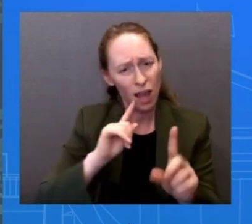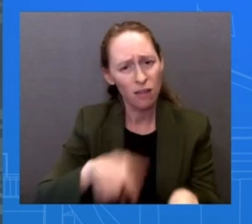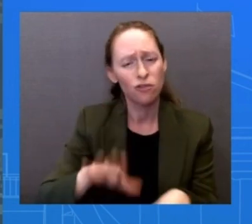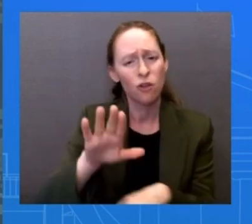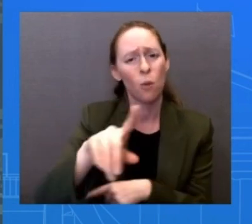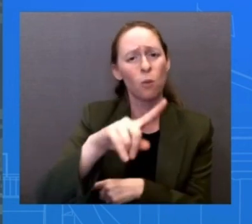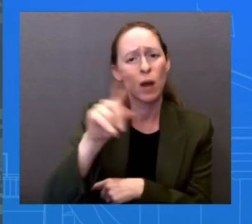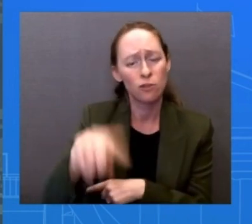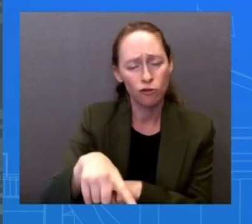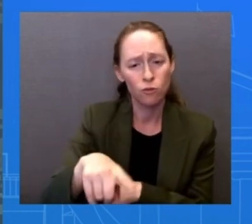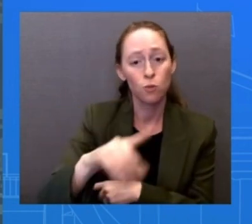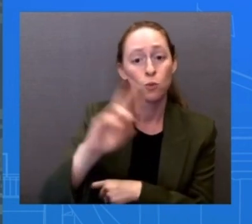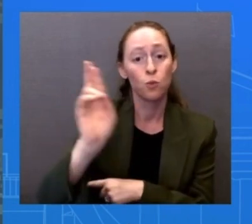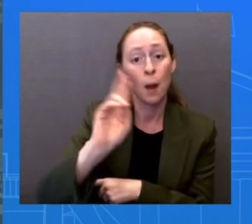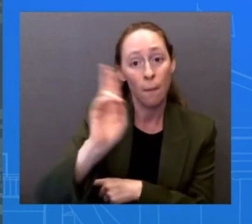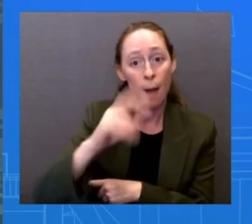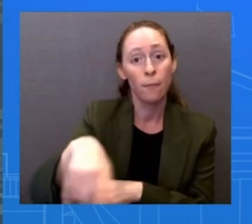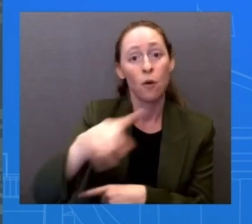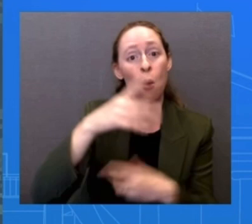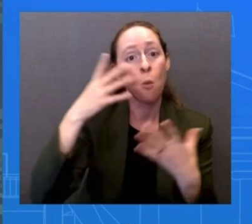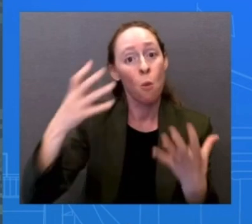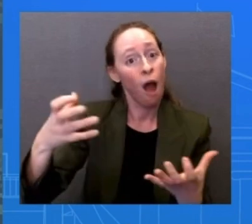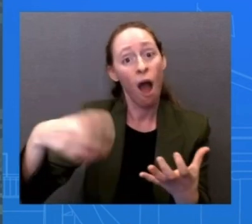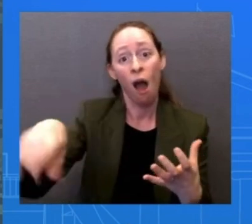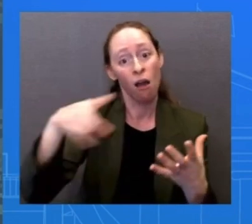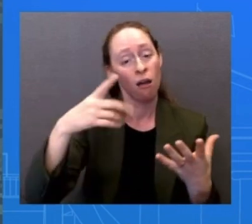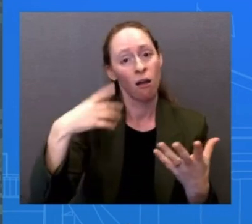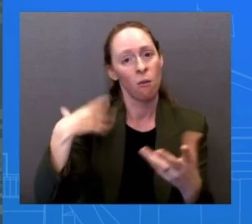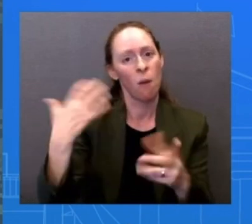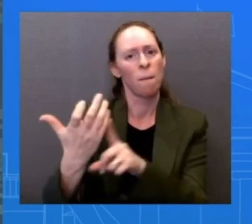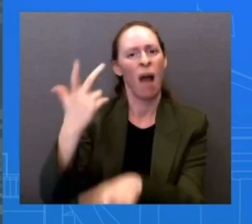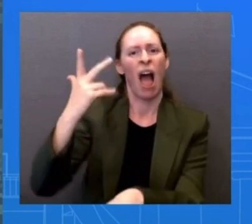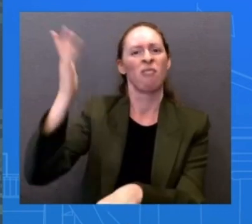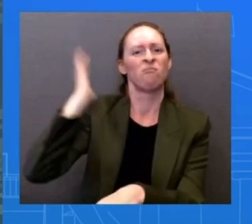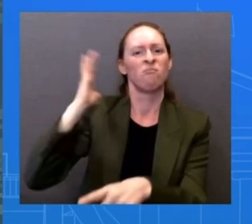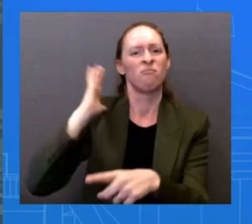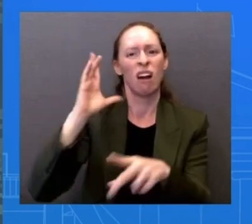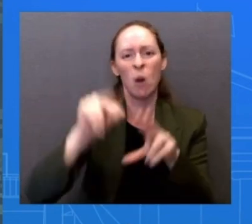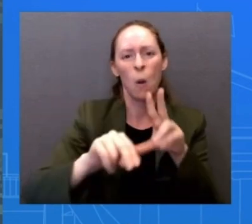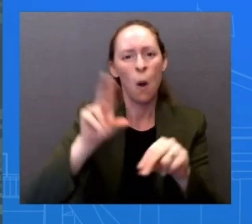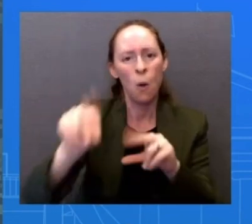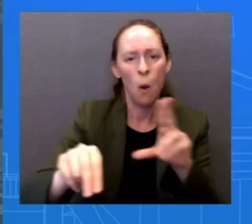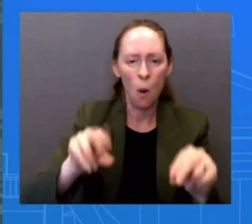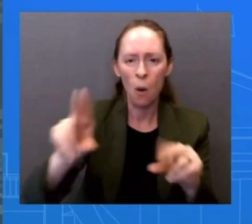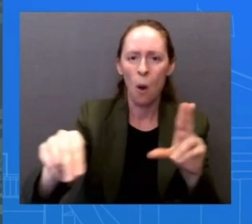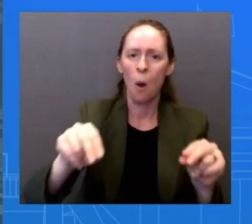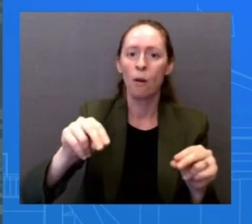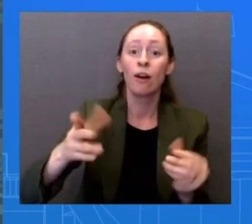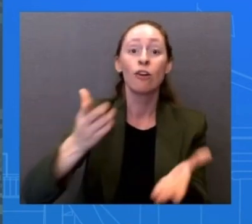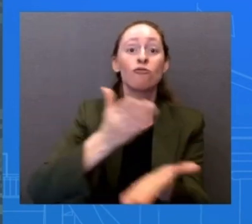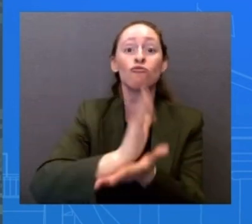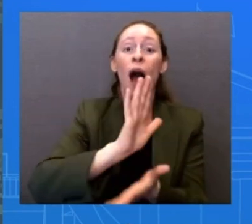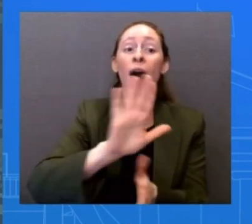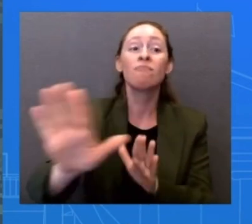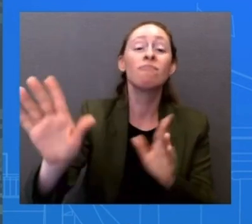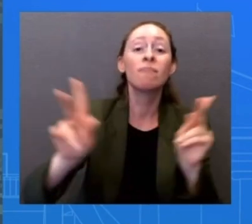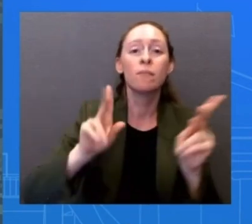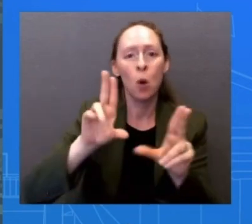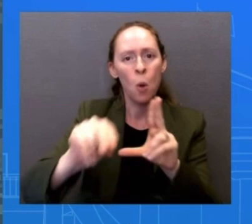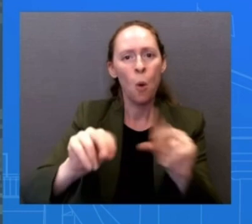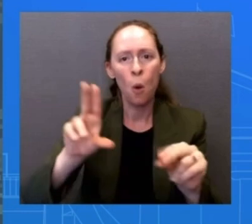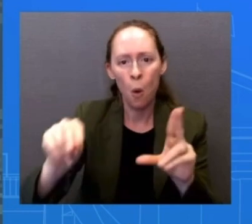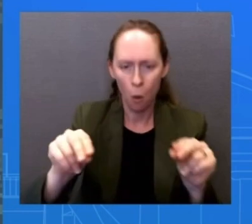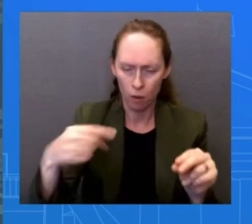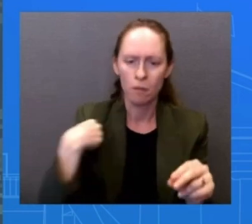take away the rights and freedoms of Americans. That's what we're calling out, and that's what we're going to continue to call out. House Republicans oppose